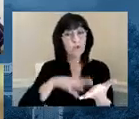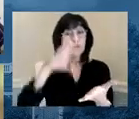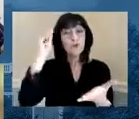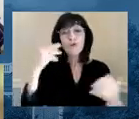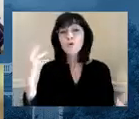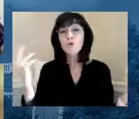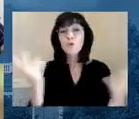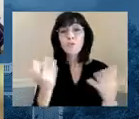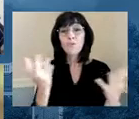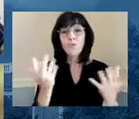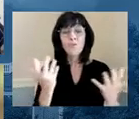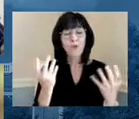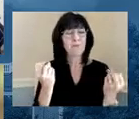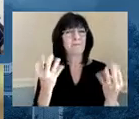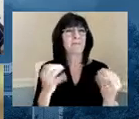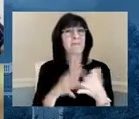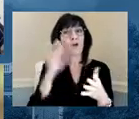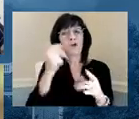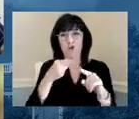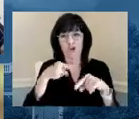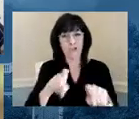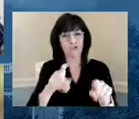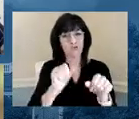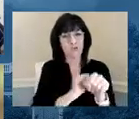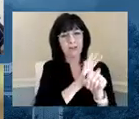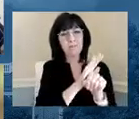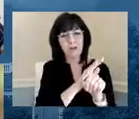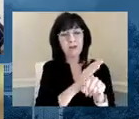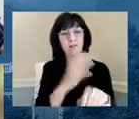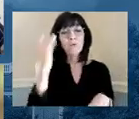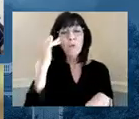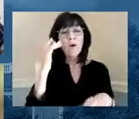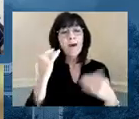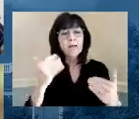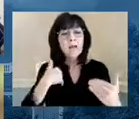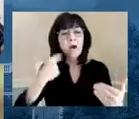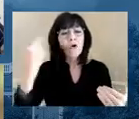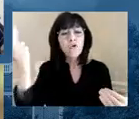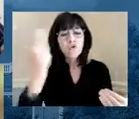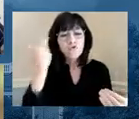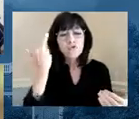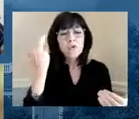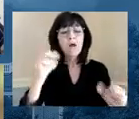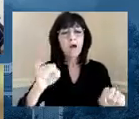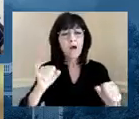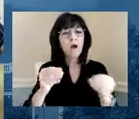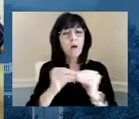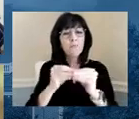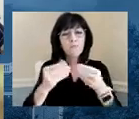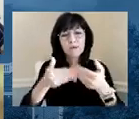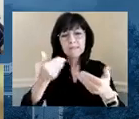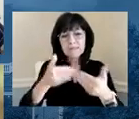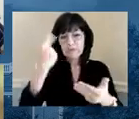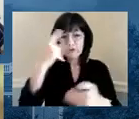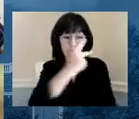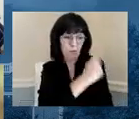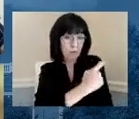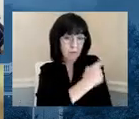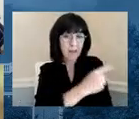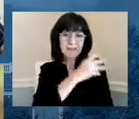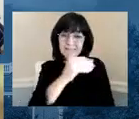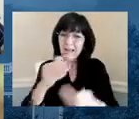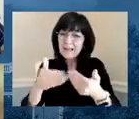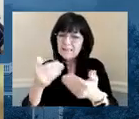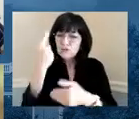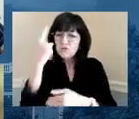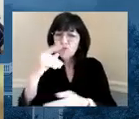it increases convenience, not only for patients, but for doctors as well. So what we're trying to do here is